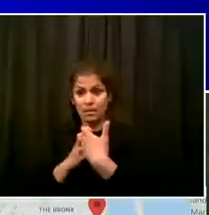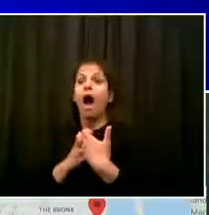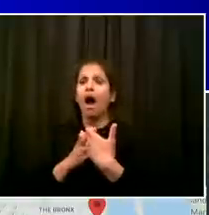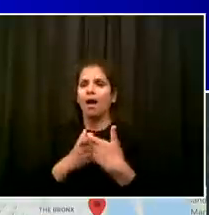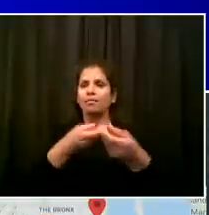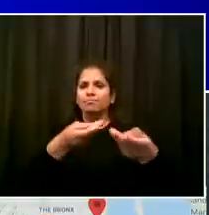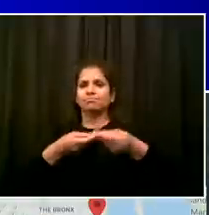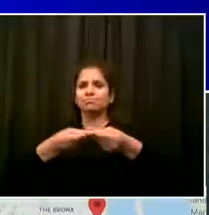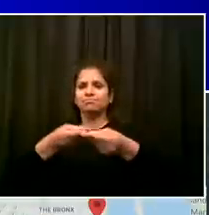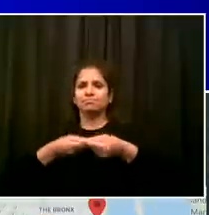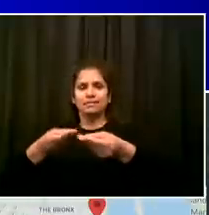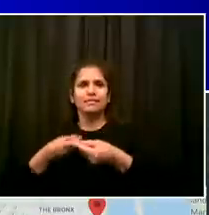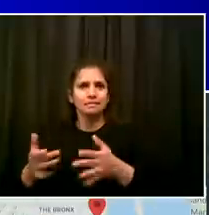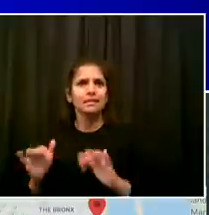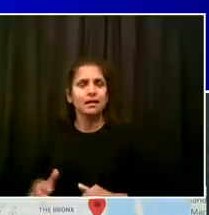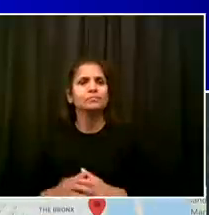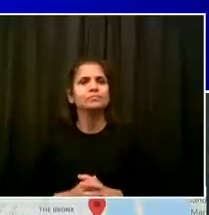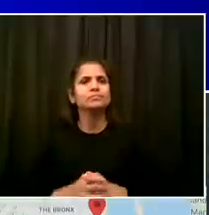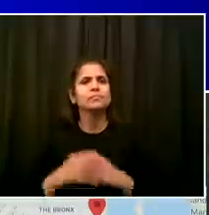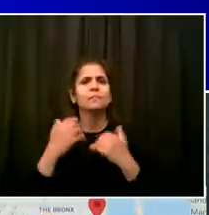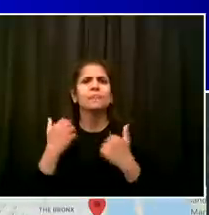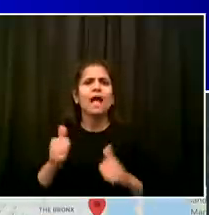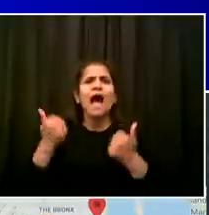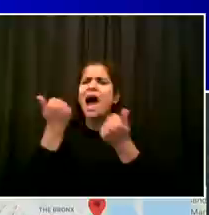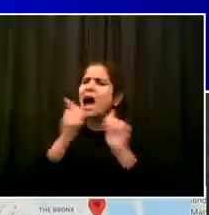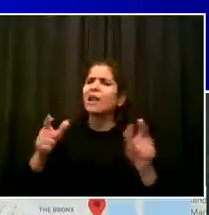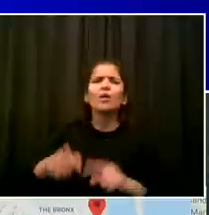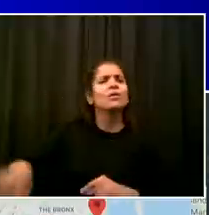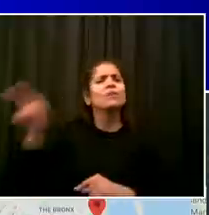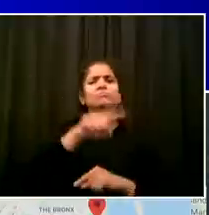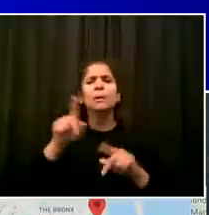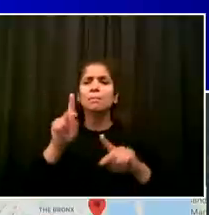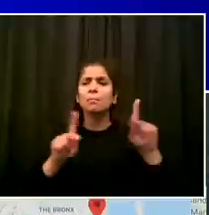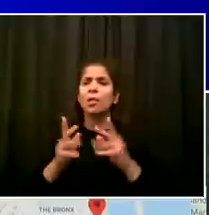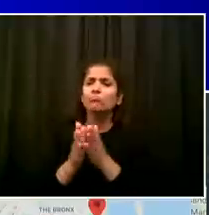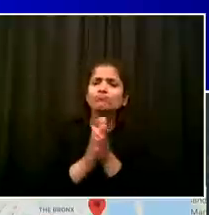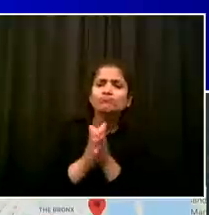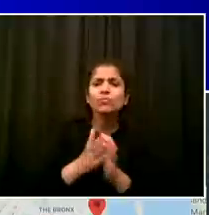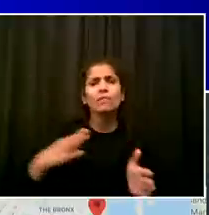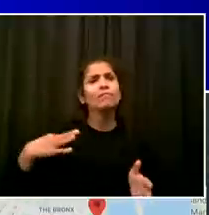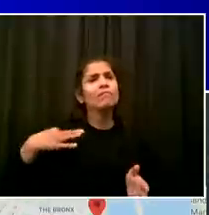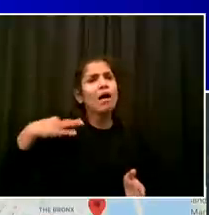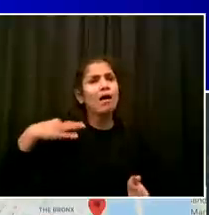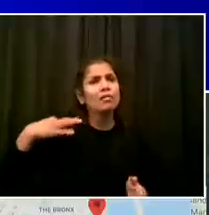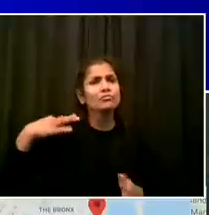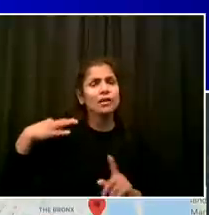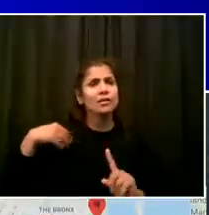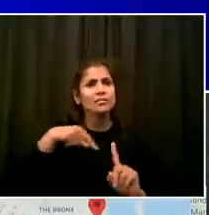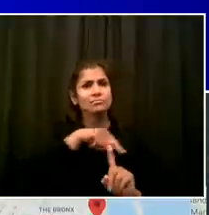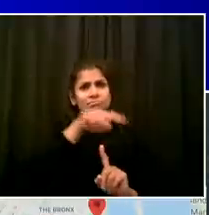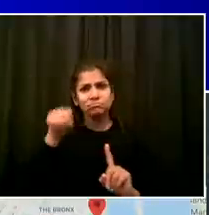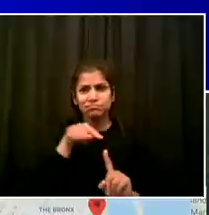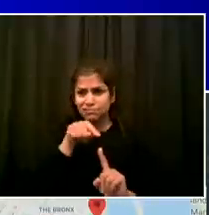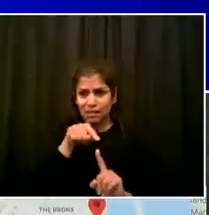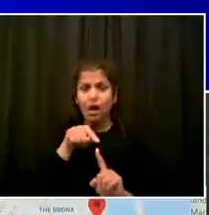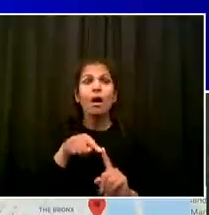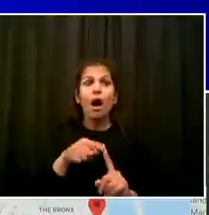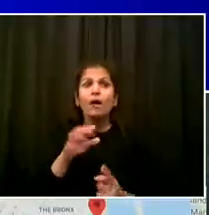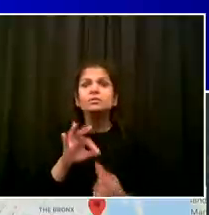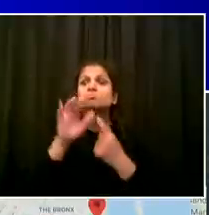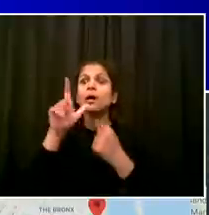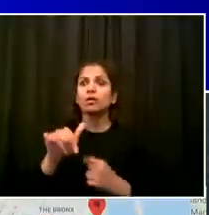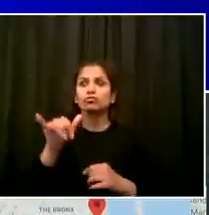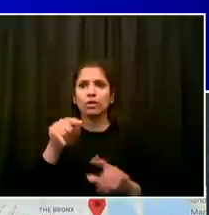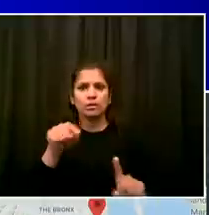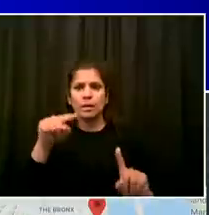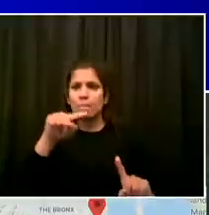It makes such a difference. Let's hit that goal of 1,000 per day. Again, sites all over the city. Essential travel, to say